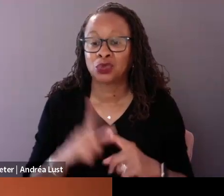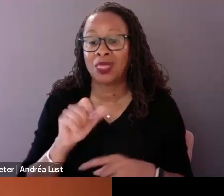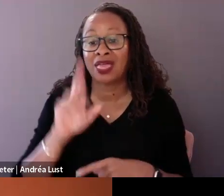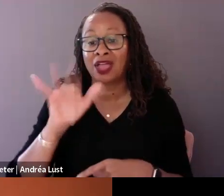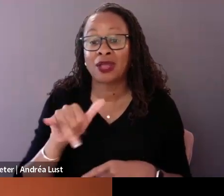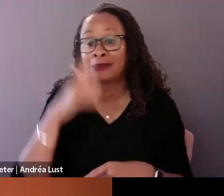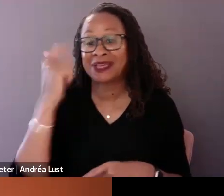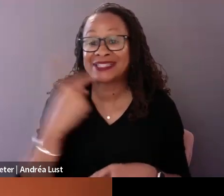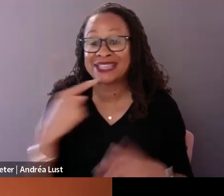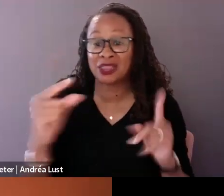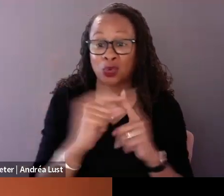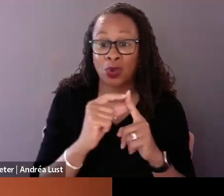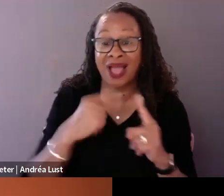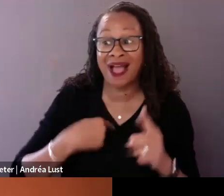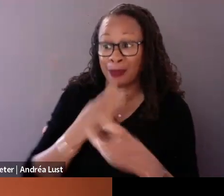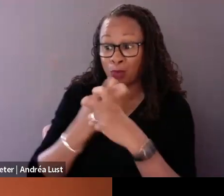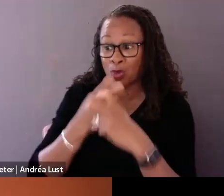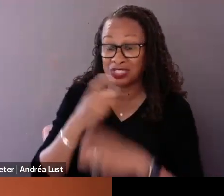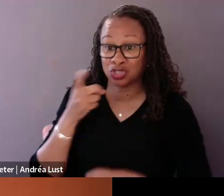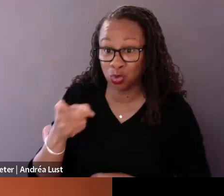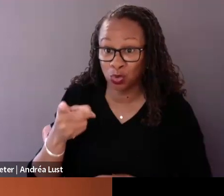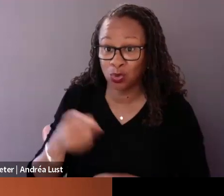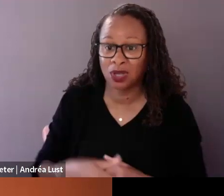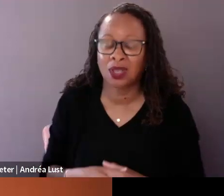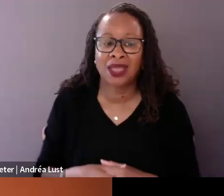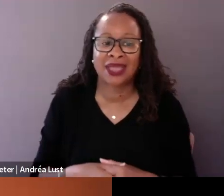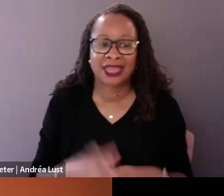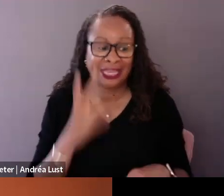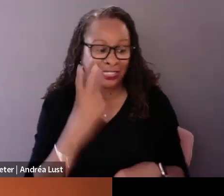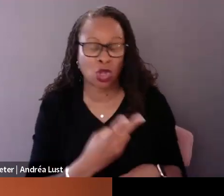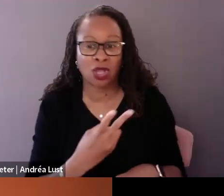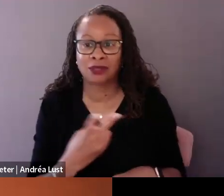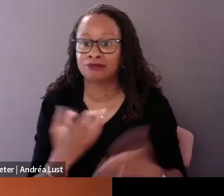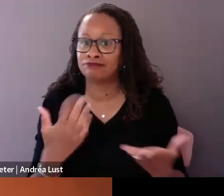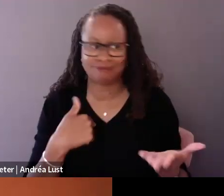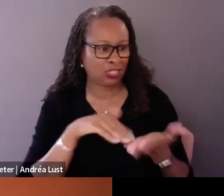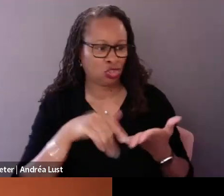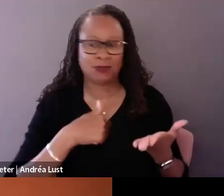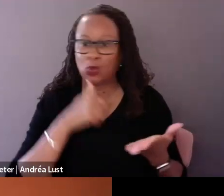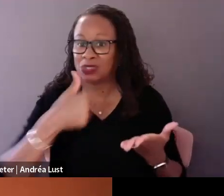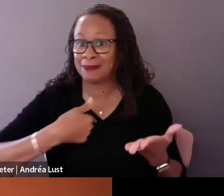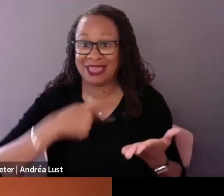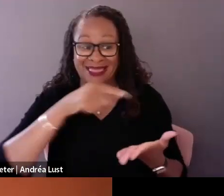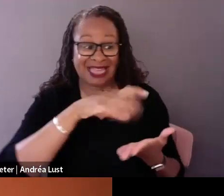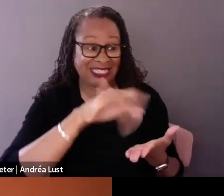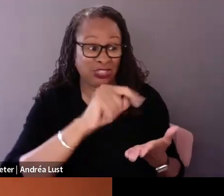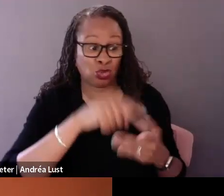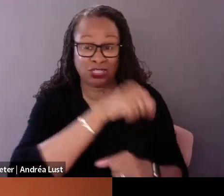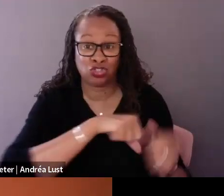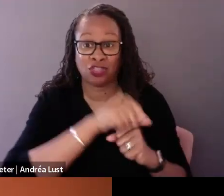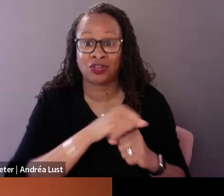the words, "I poisoned you," he viewed them as you say, exculpatory evidence that would set him